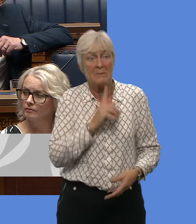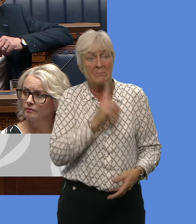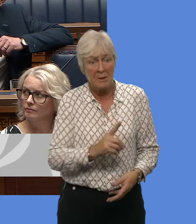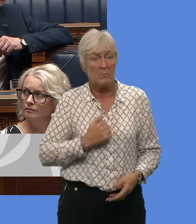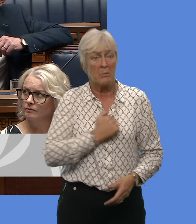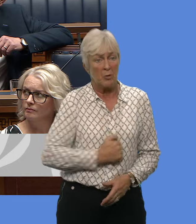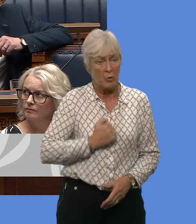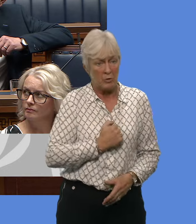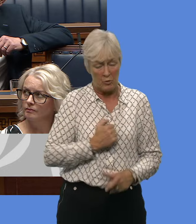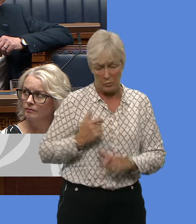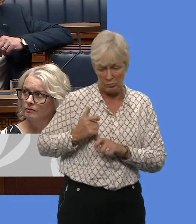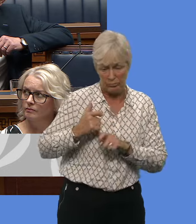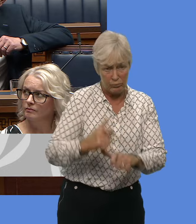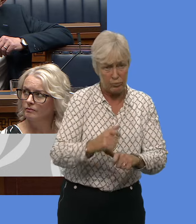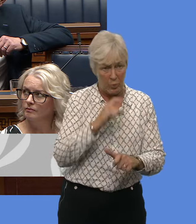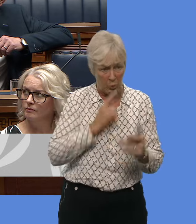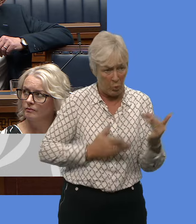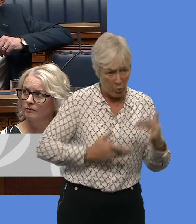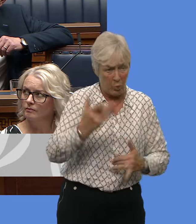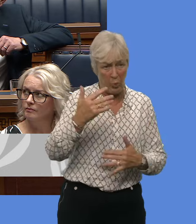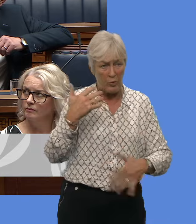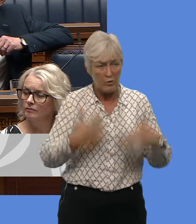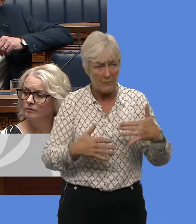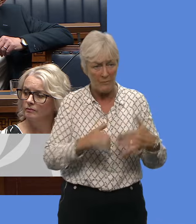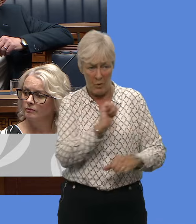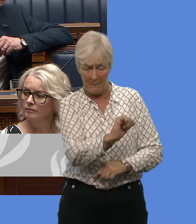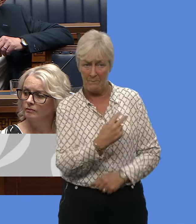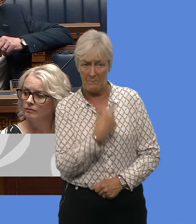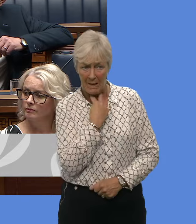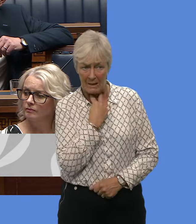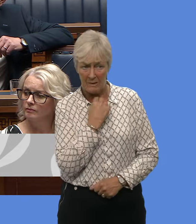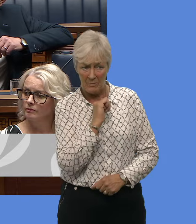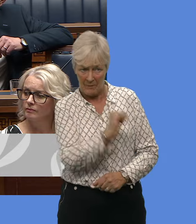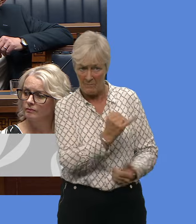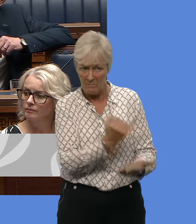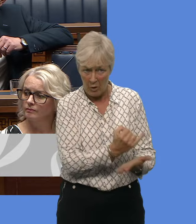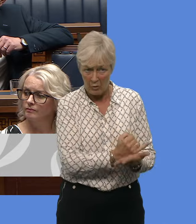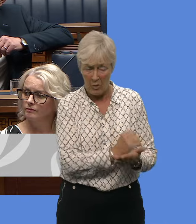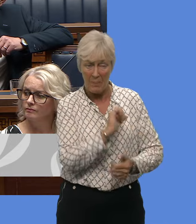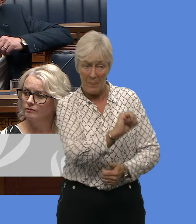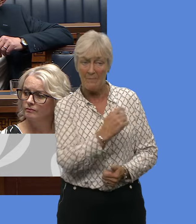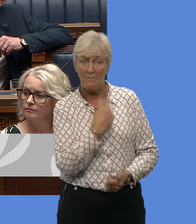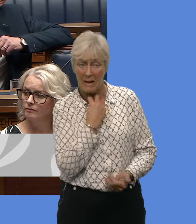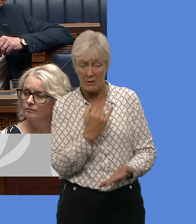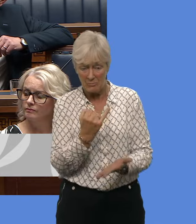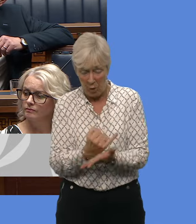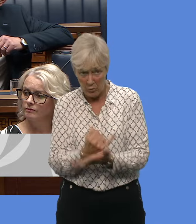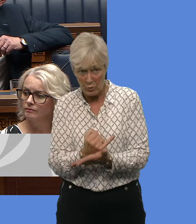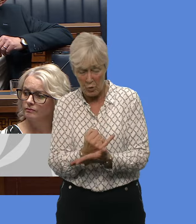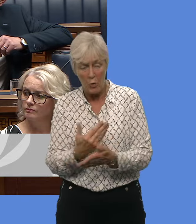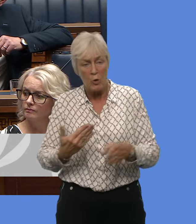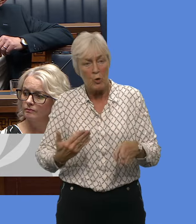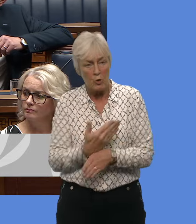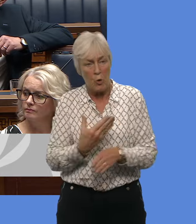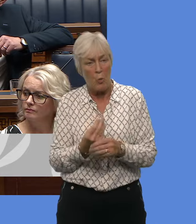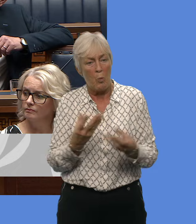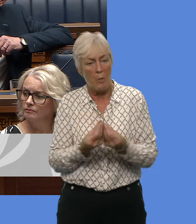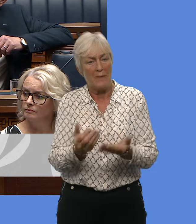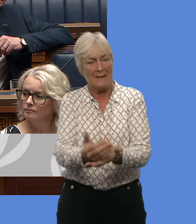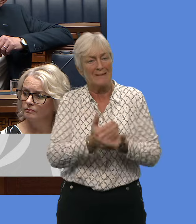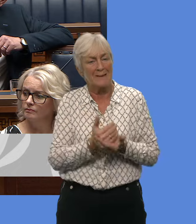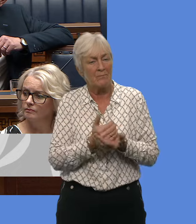and survivors of such abuse for those failings and for those faults. Those failings and wrongs were all to do with the safeguarding